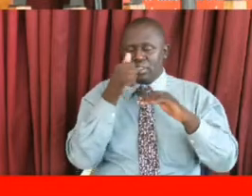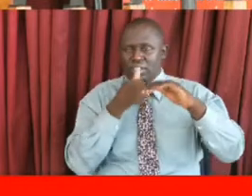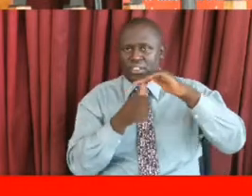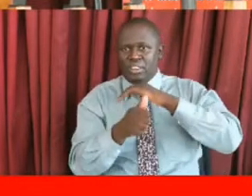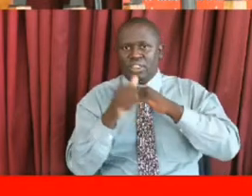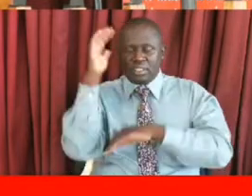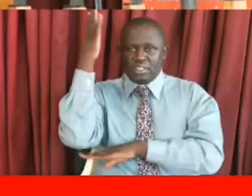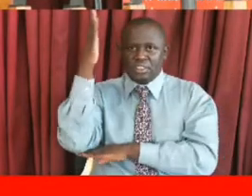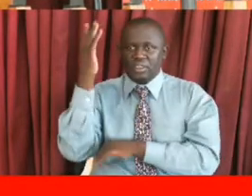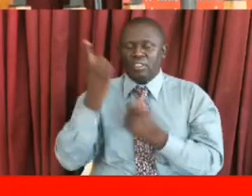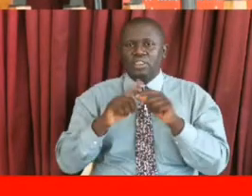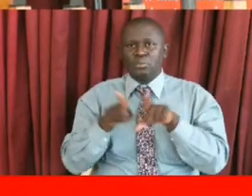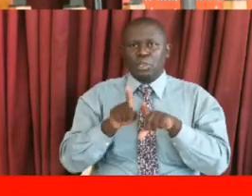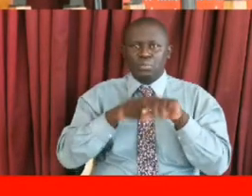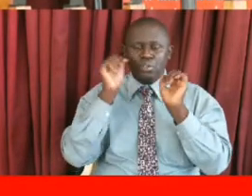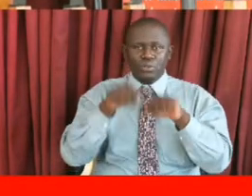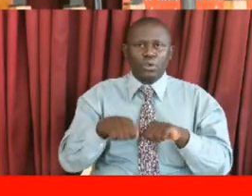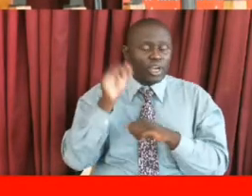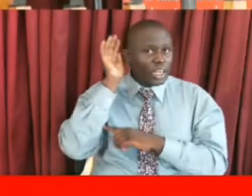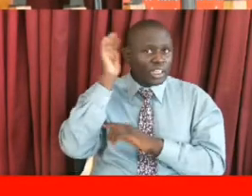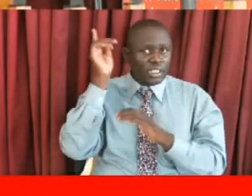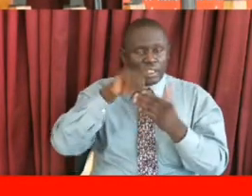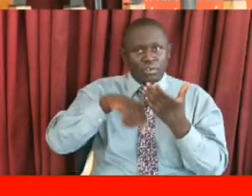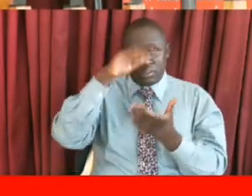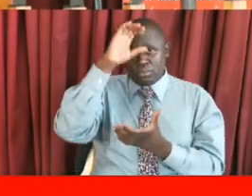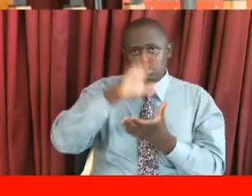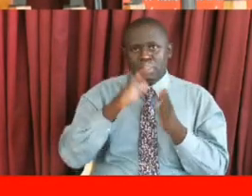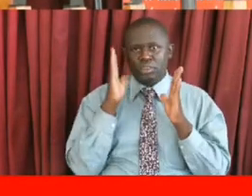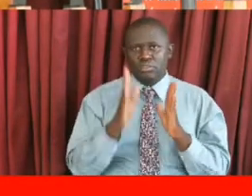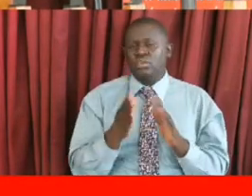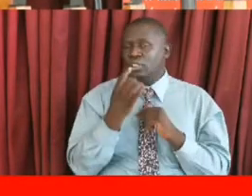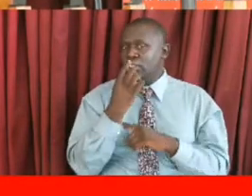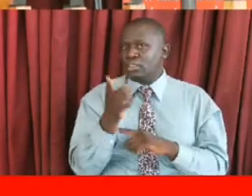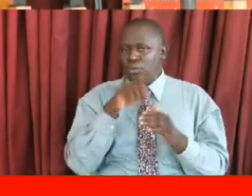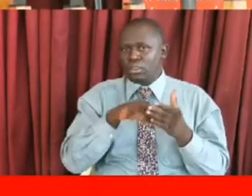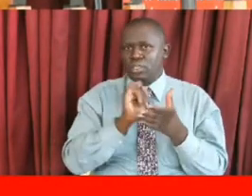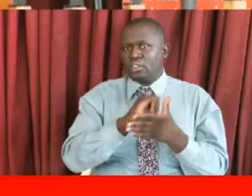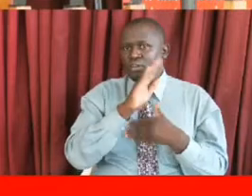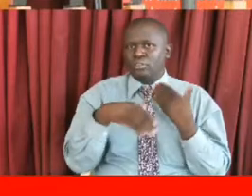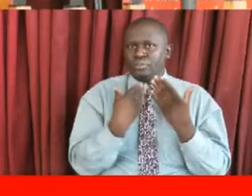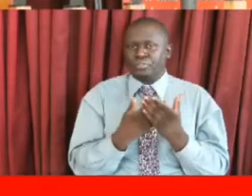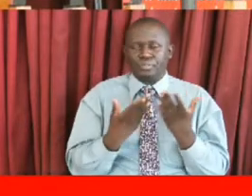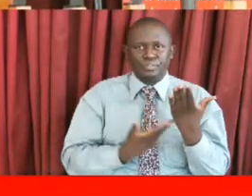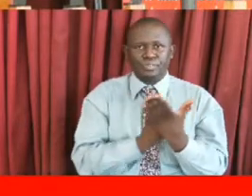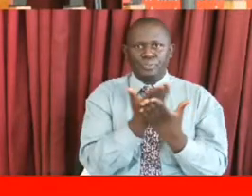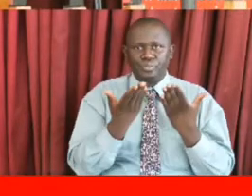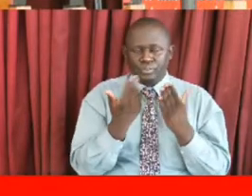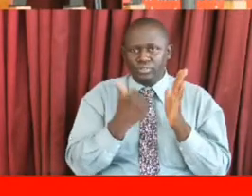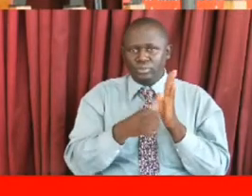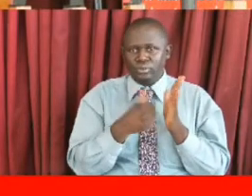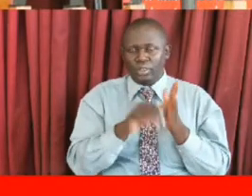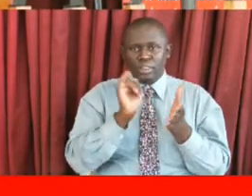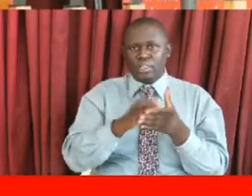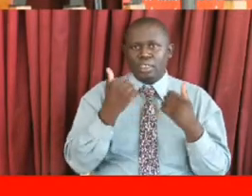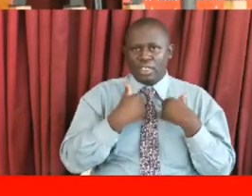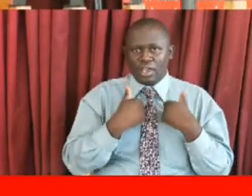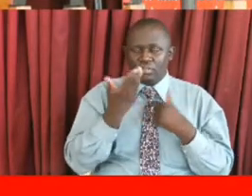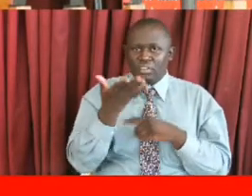Believer saying all these problems I have it seems that God has